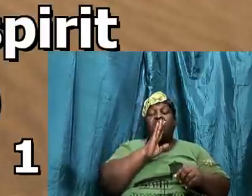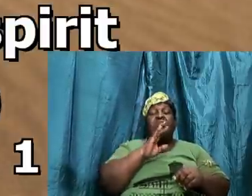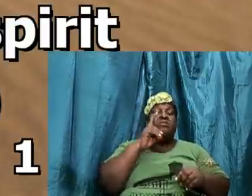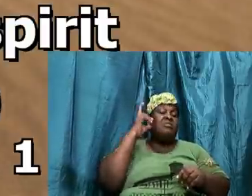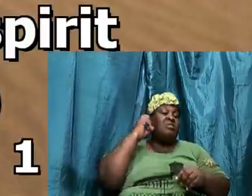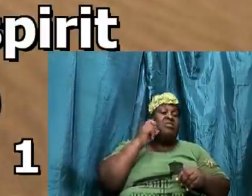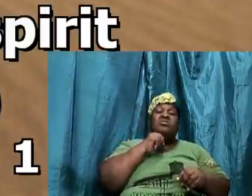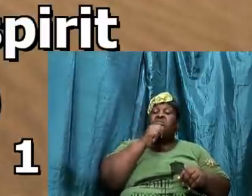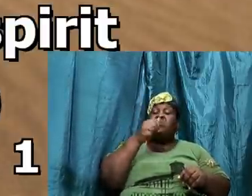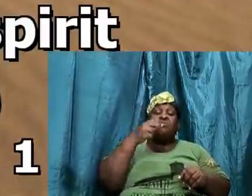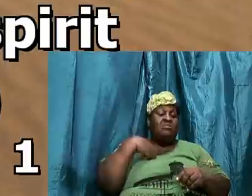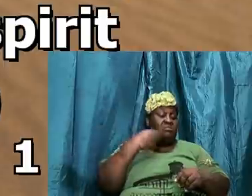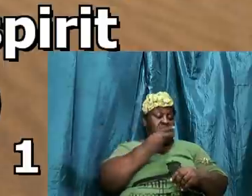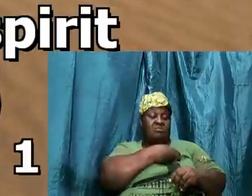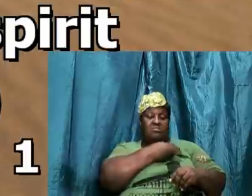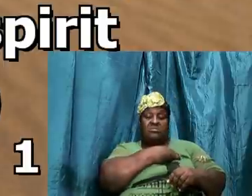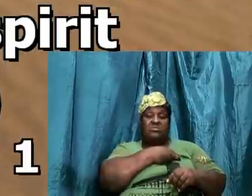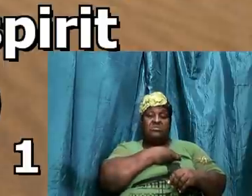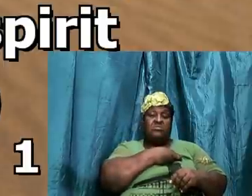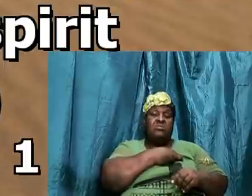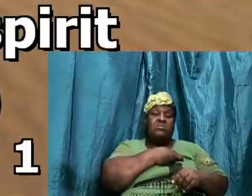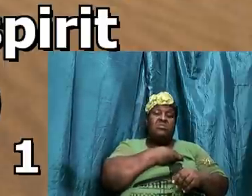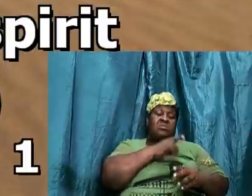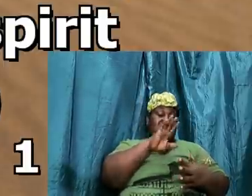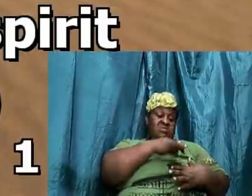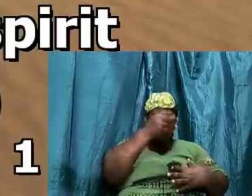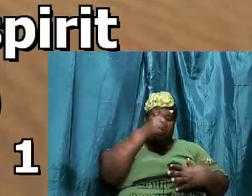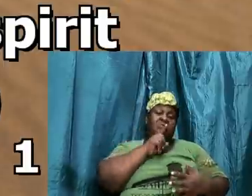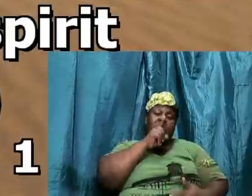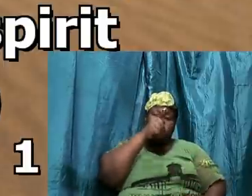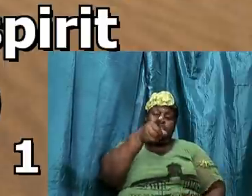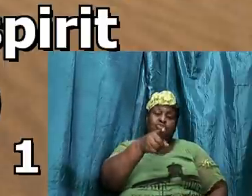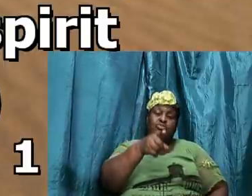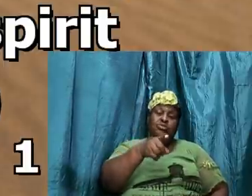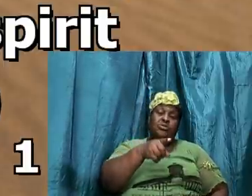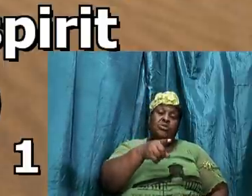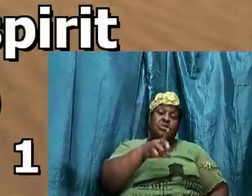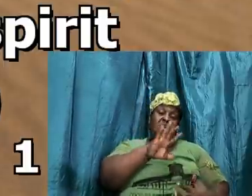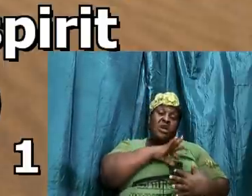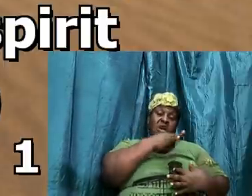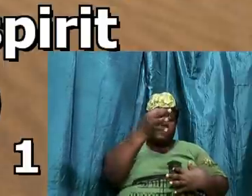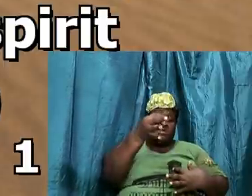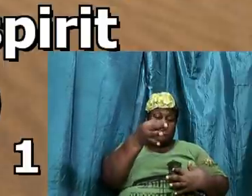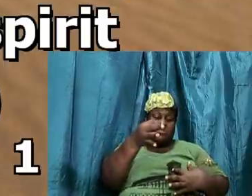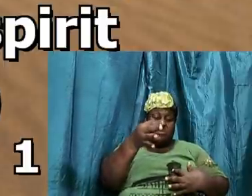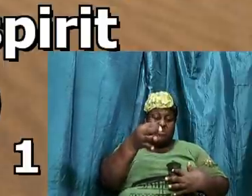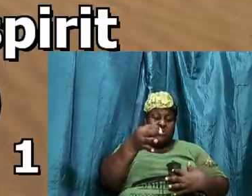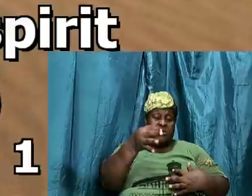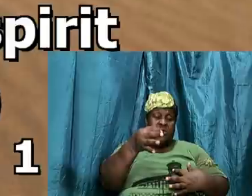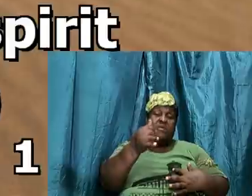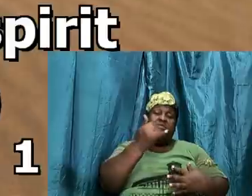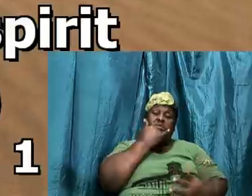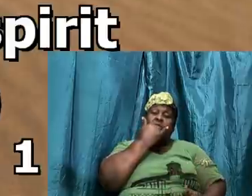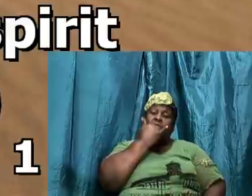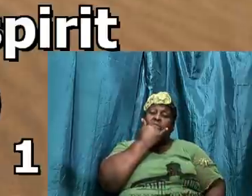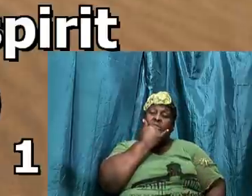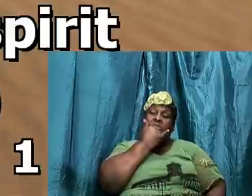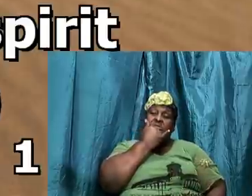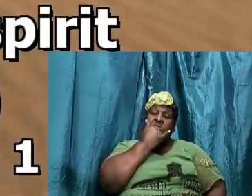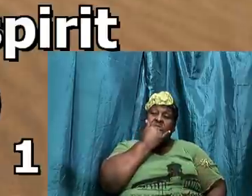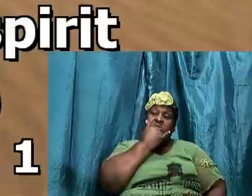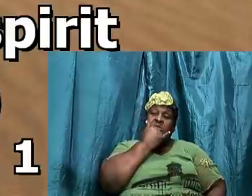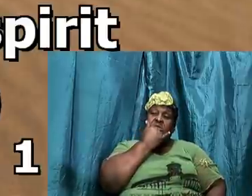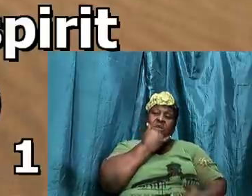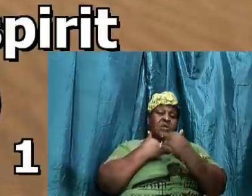heareth not us. Hereby know we the spirit of truth and the spirit of error. I want you to